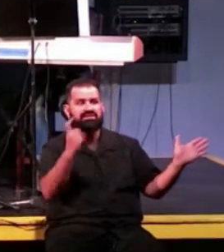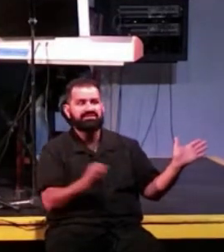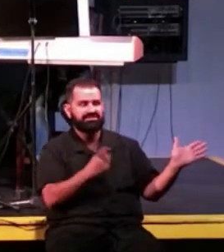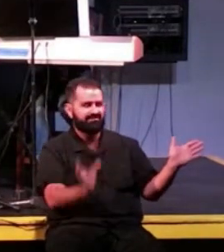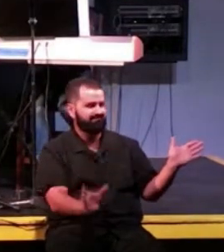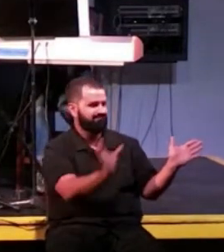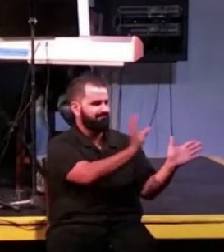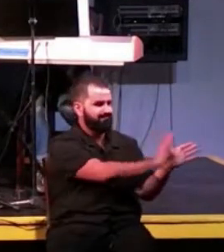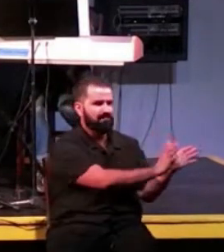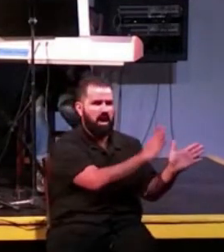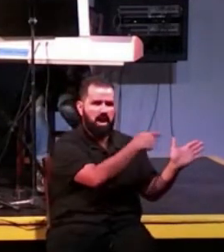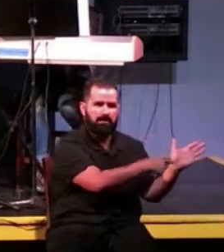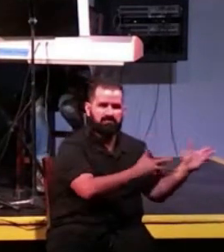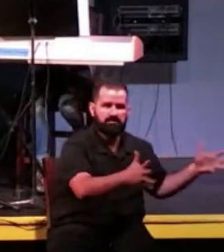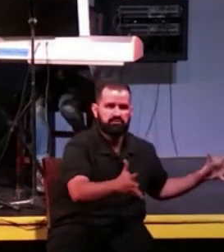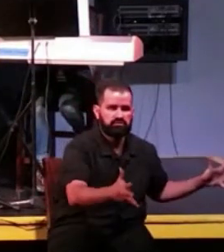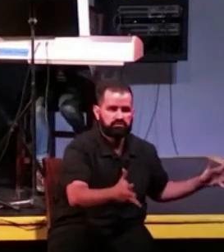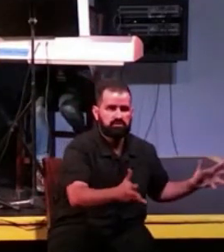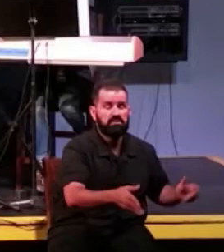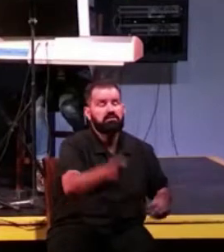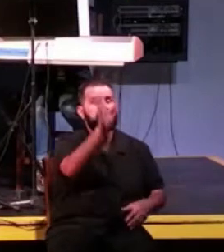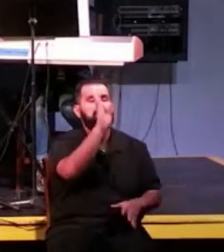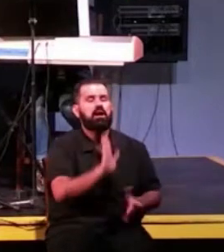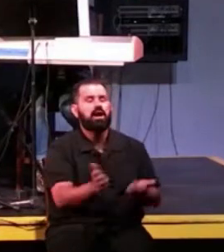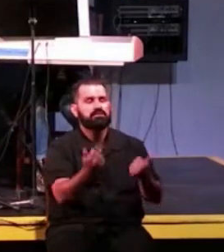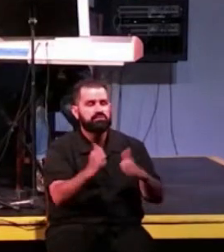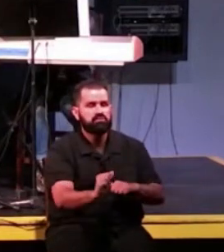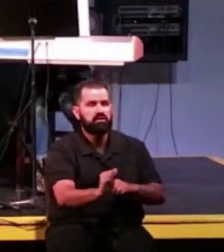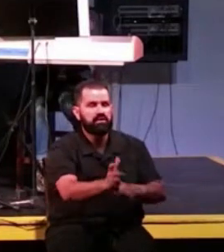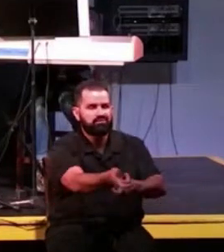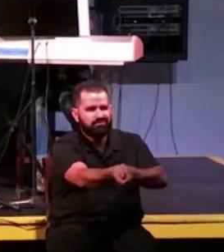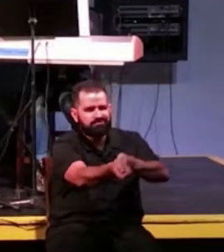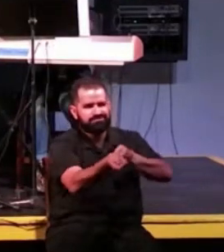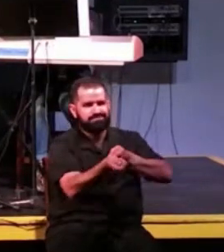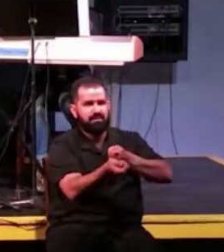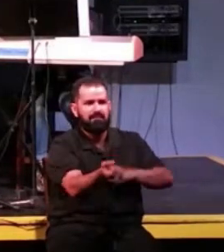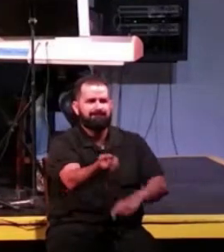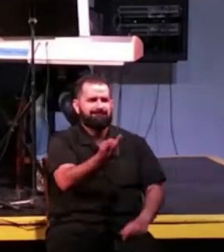The Lord is bringing you back to praise.